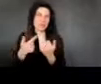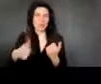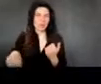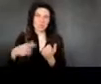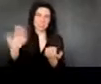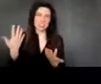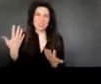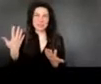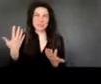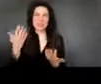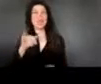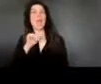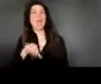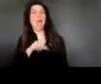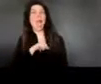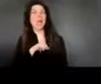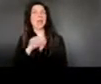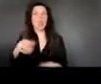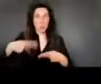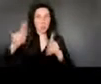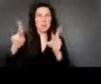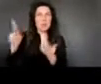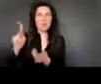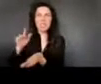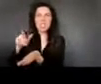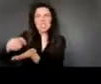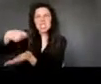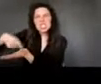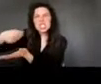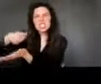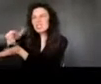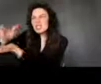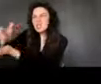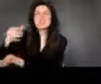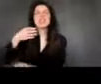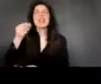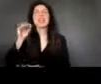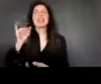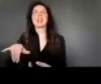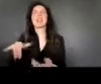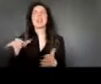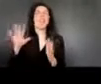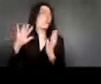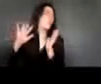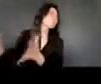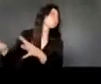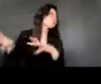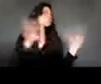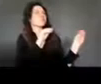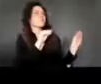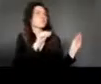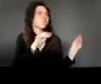the attitude that allowed it to operate, but then the attitude that this kind of careless exit as well, leaving these